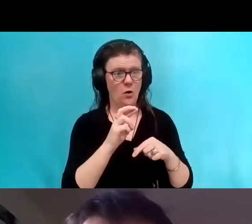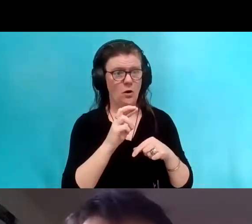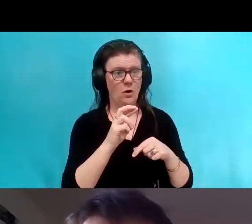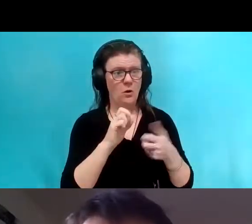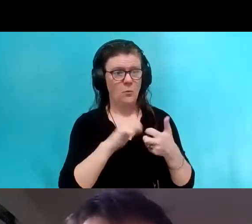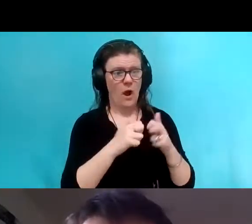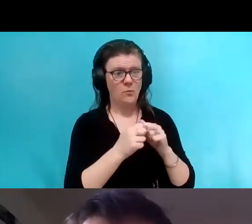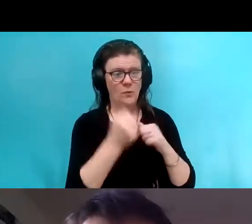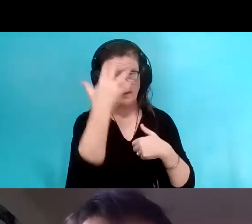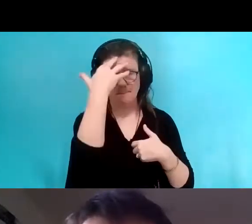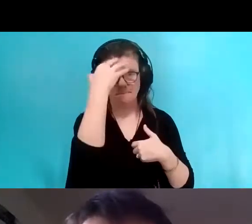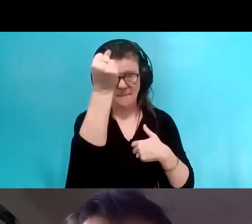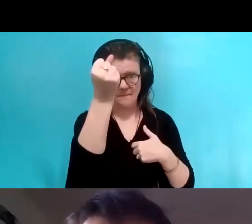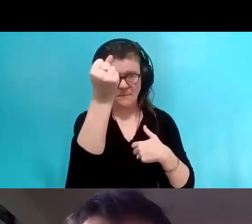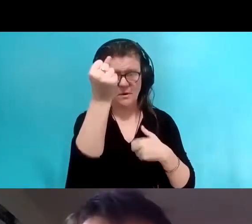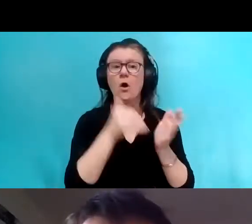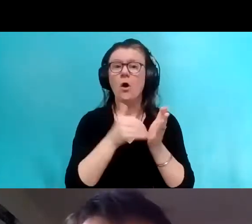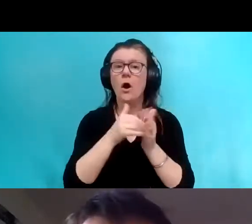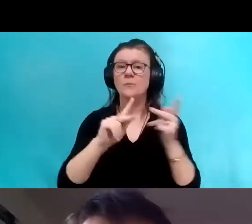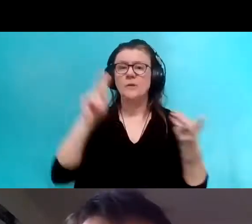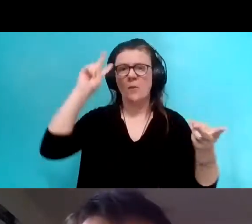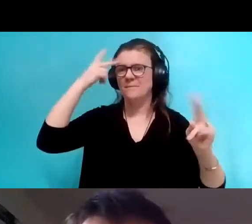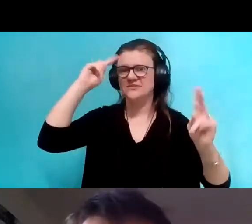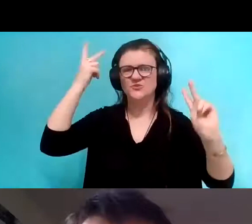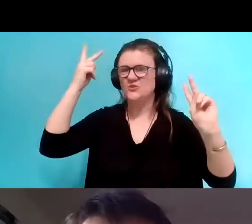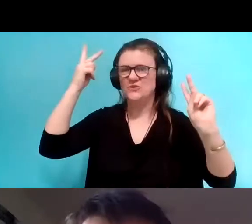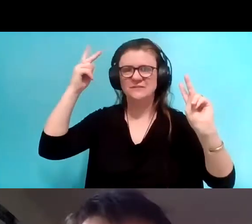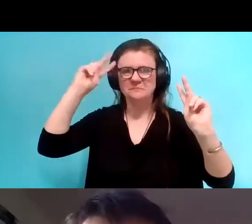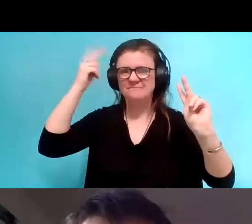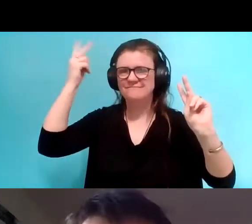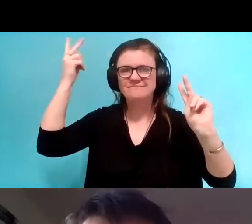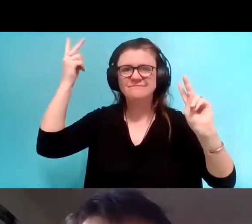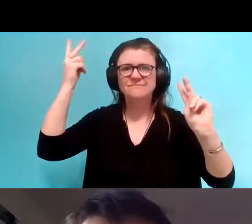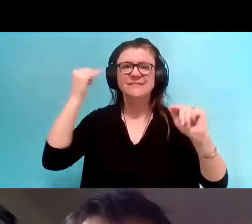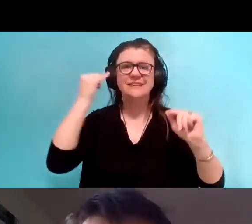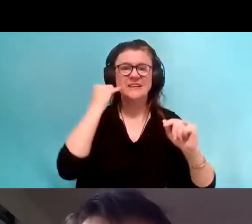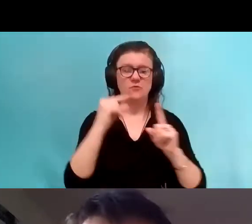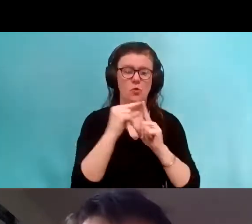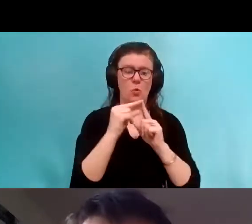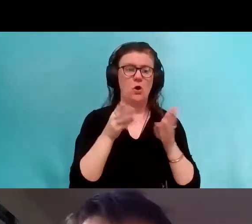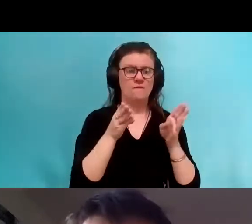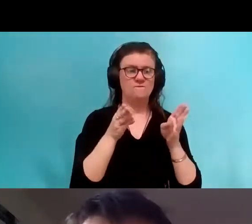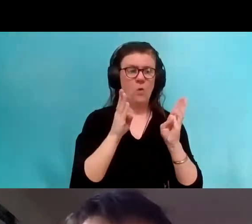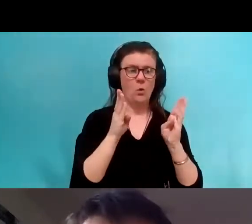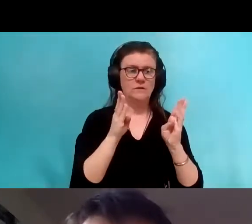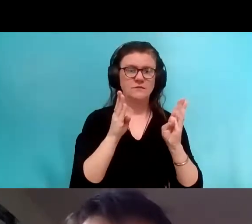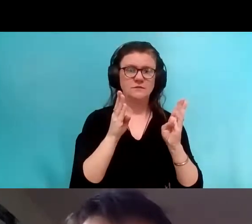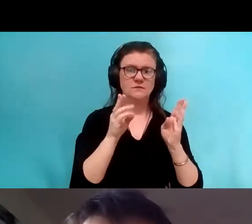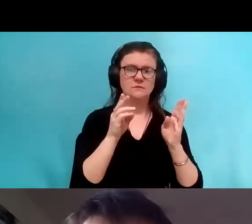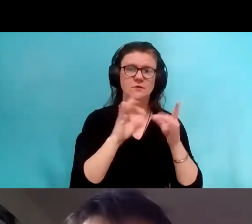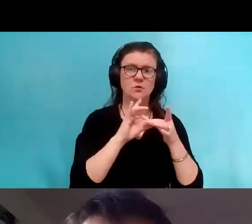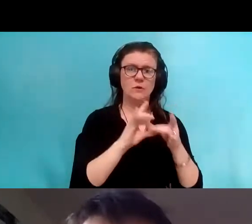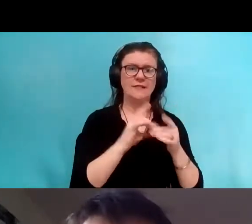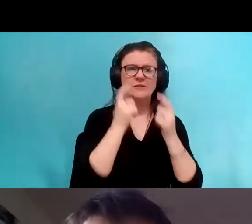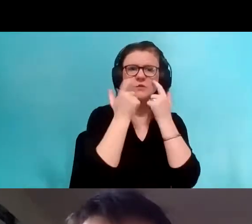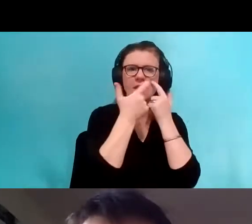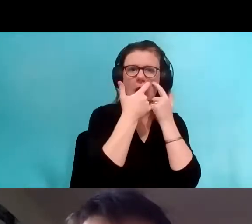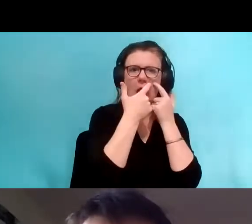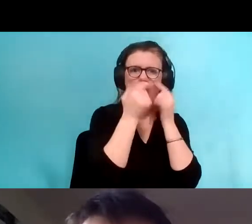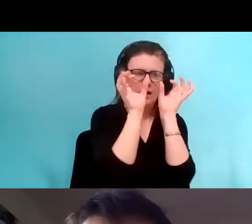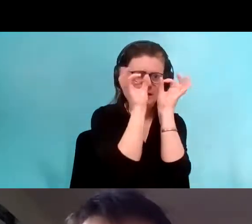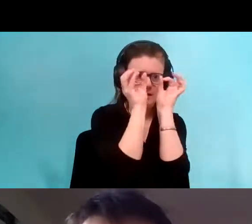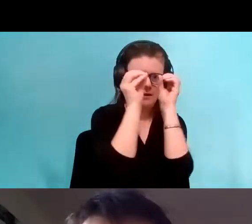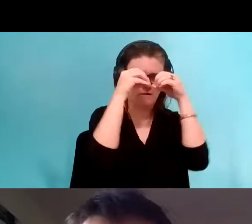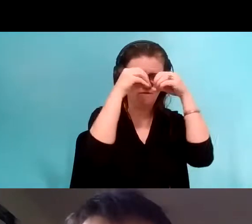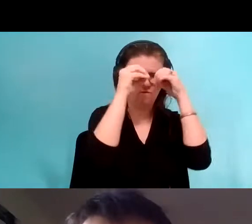memory? People misunderstood that question initially. When you say focusing, they saw that is something related to their eyesight,